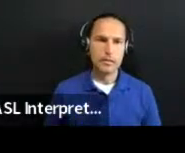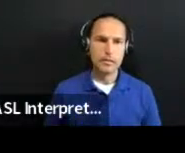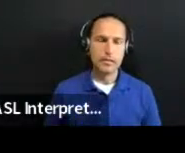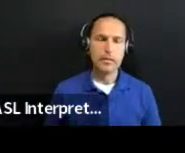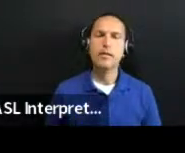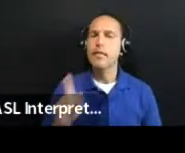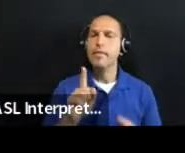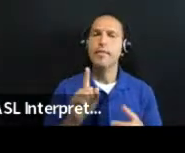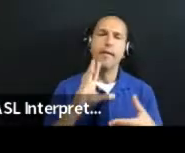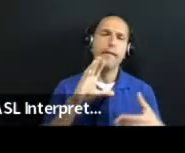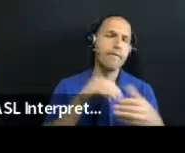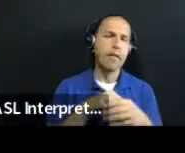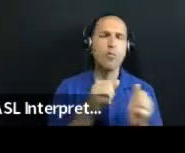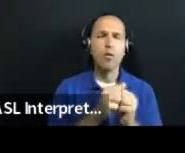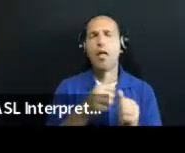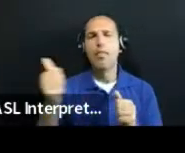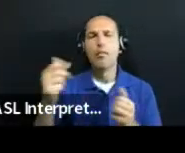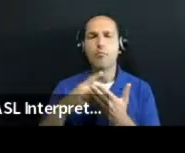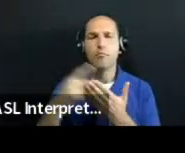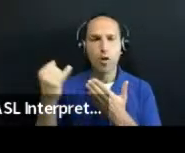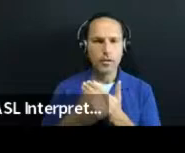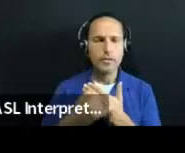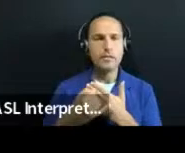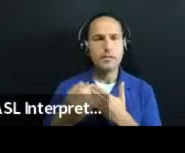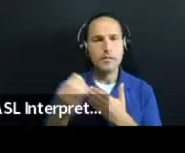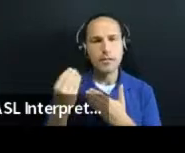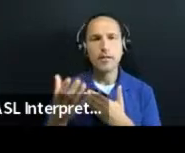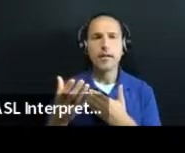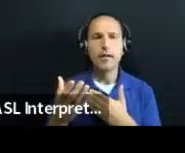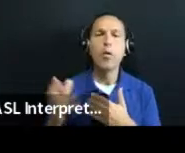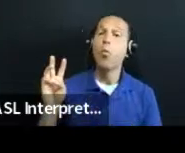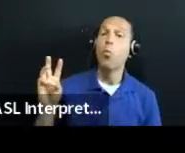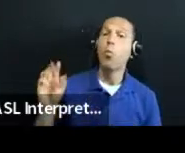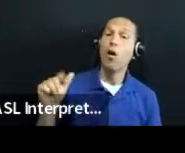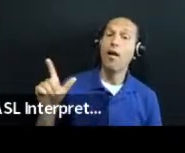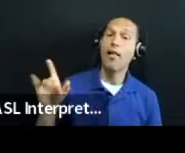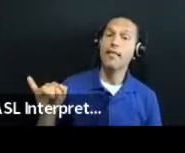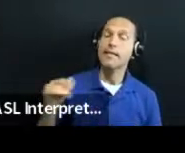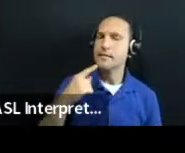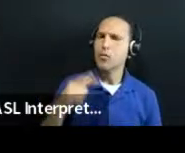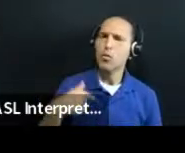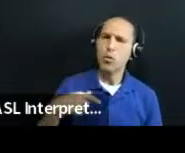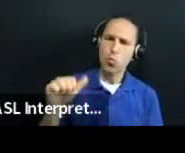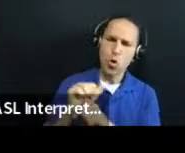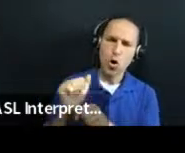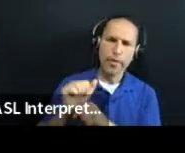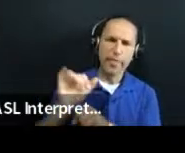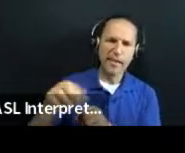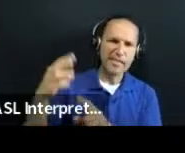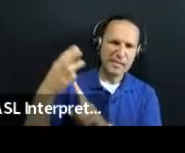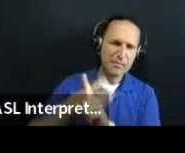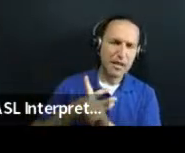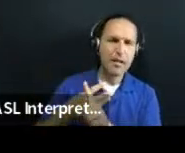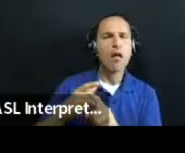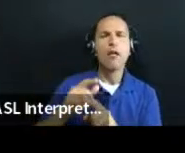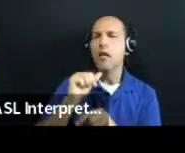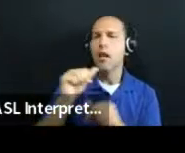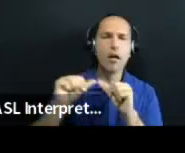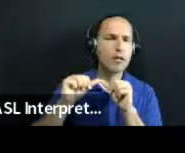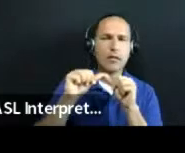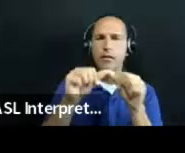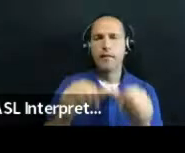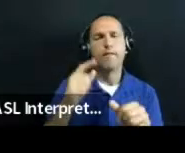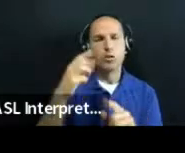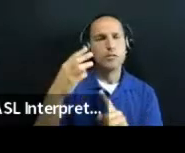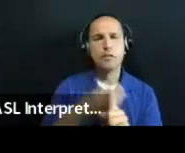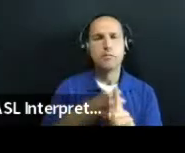jammed in between other projects. So it's, while I said we've been working on it for 6 months, we haven't been working on it nonstop for 6